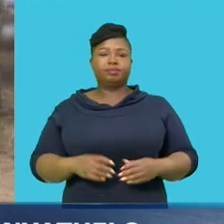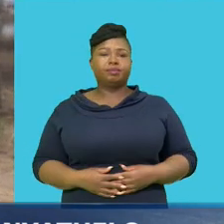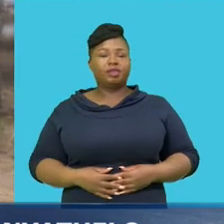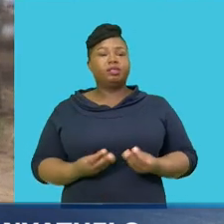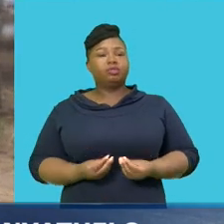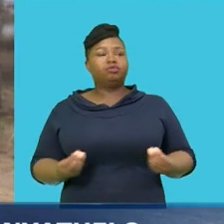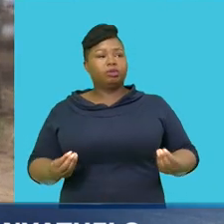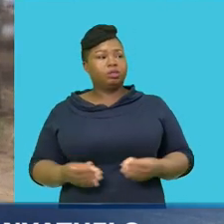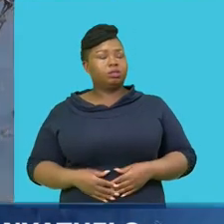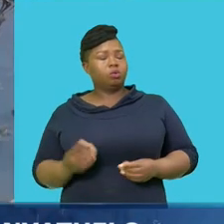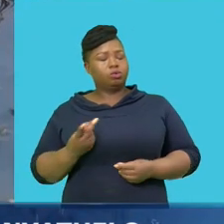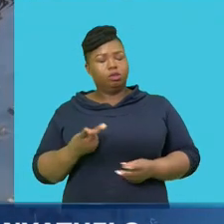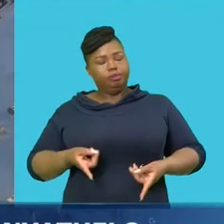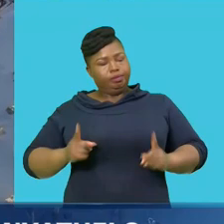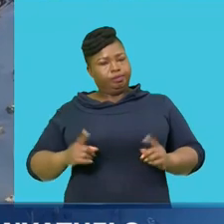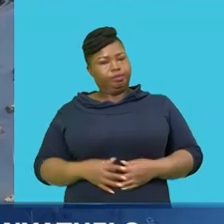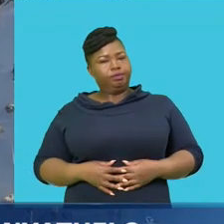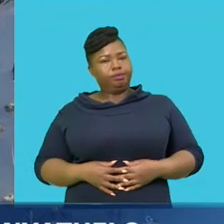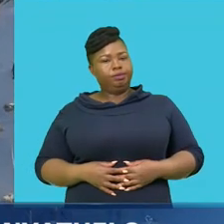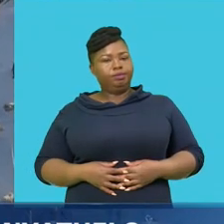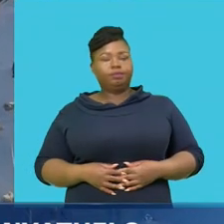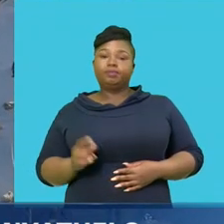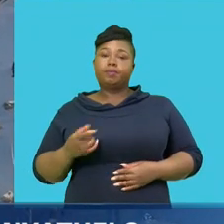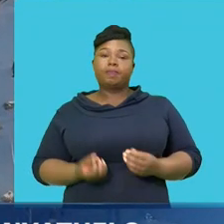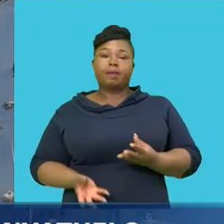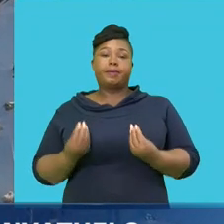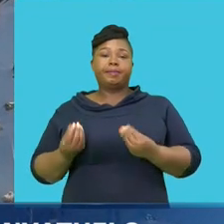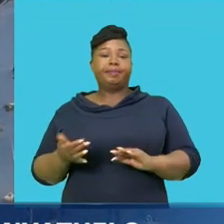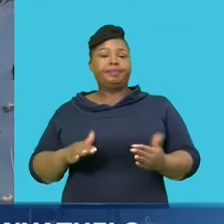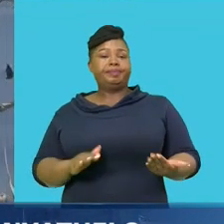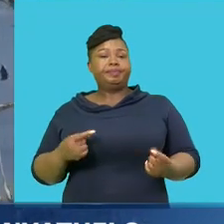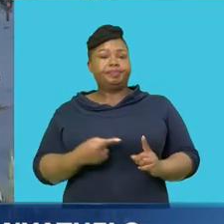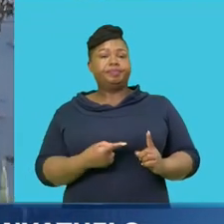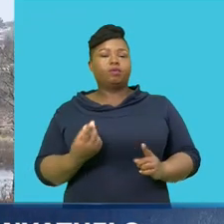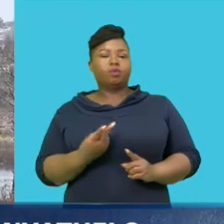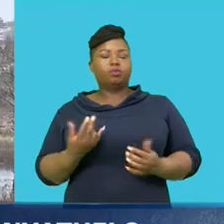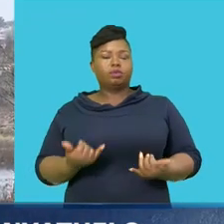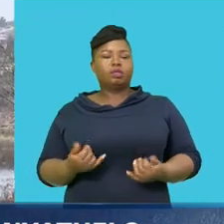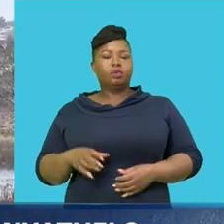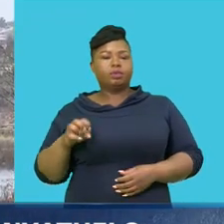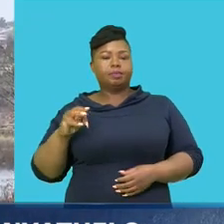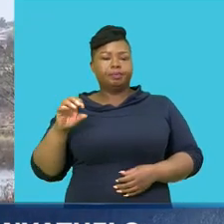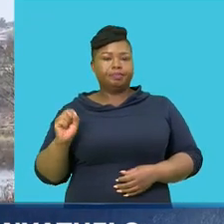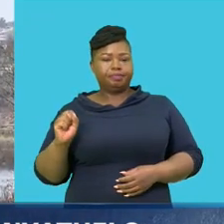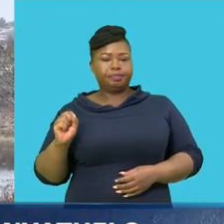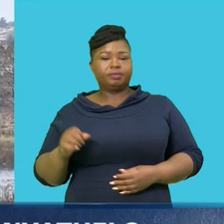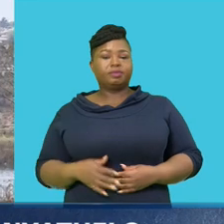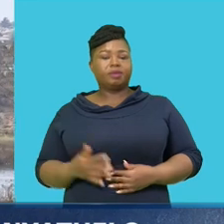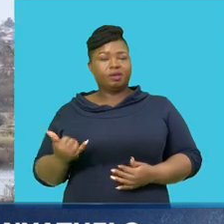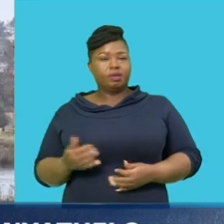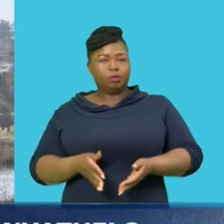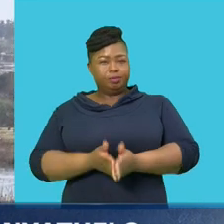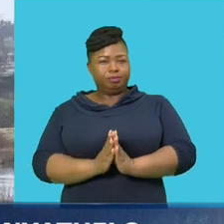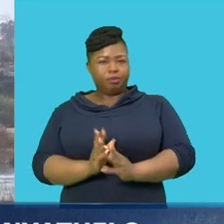that children are very adventurous. Ukulandela ukubhaqwa kwalo mzimba kwakhona isebe leenkonzo ezingxamisekileyo